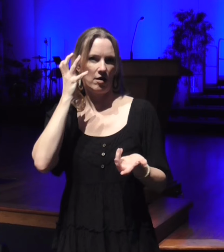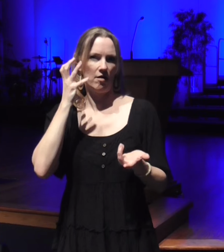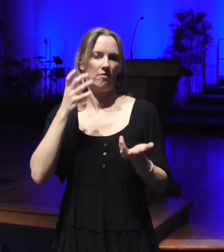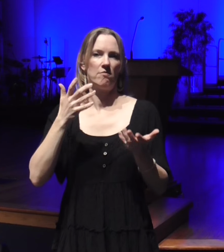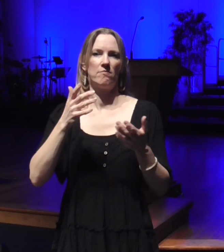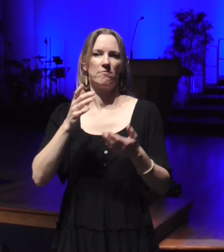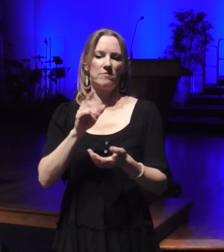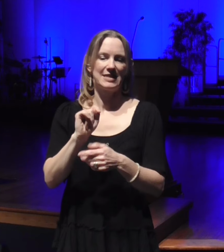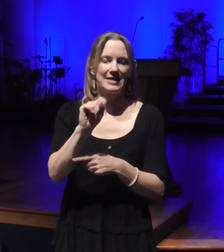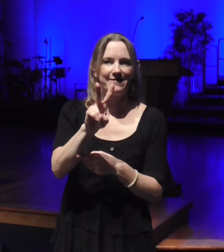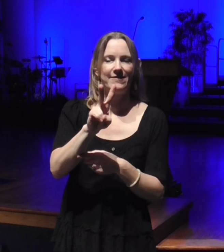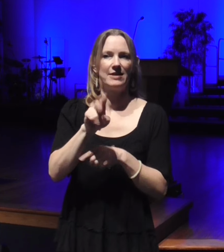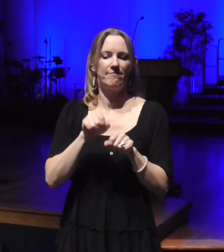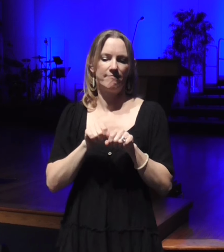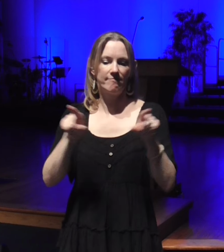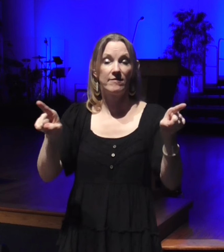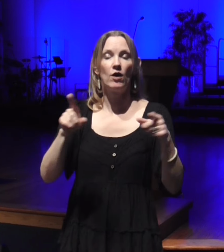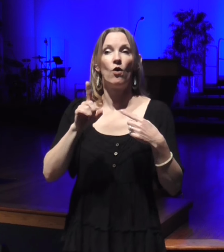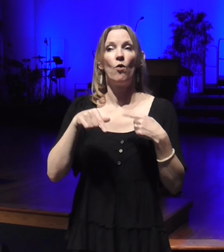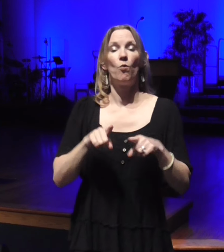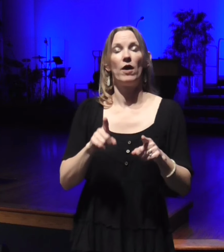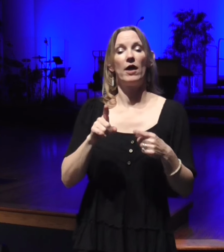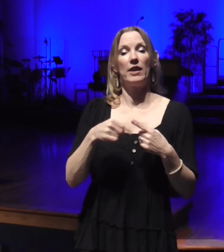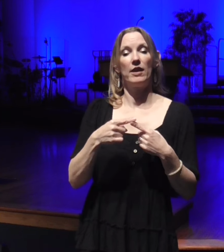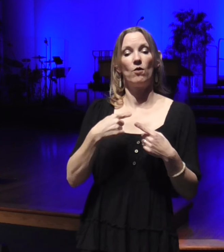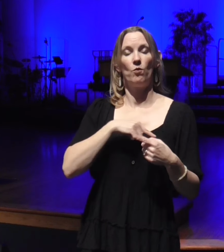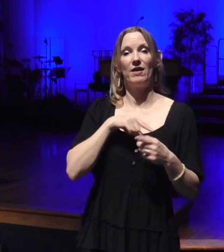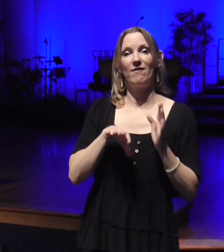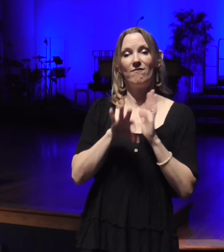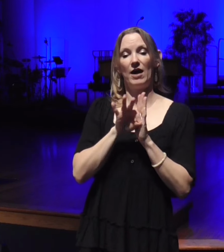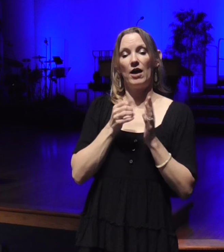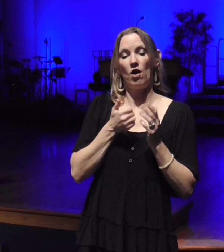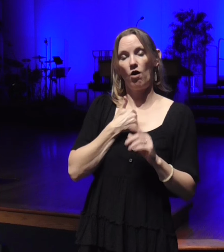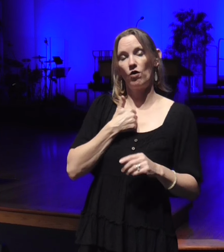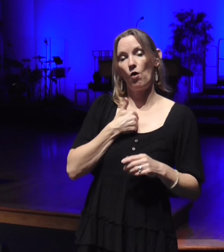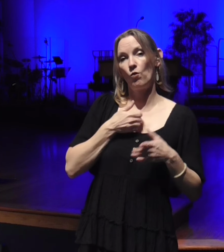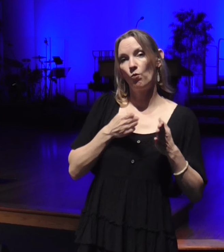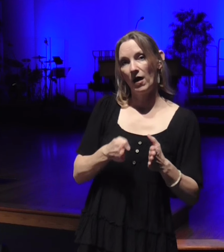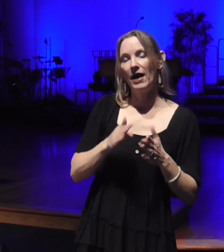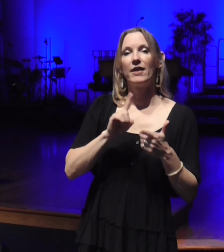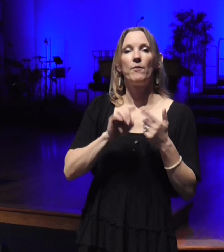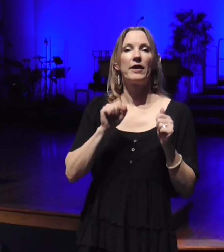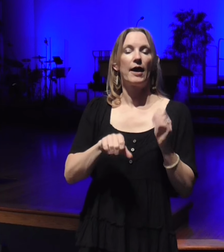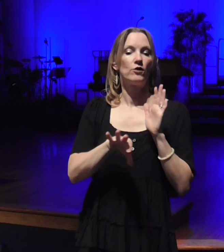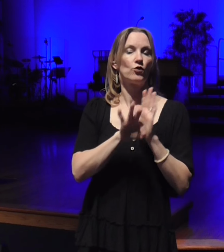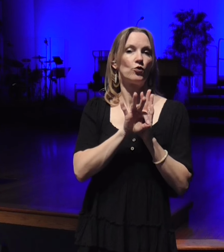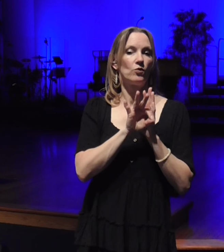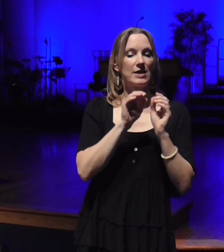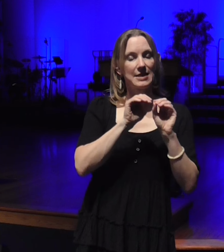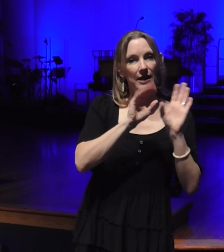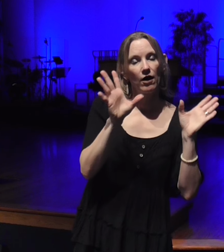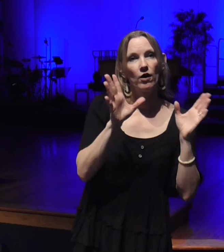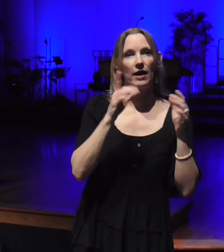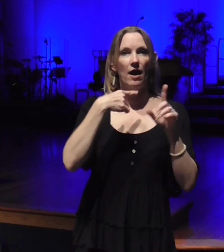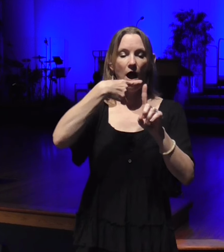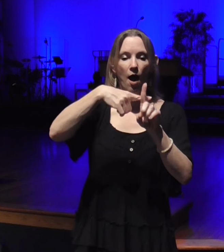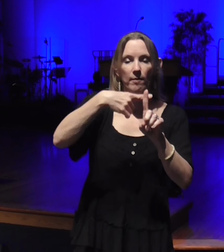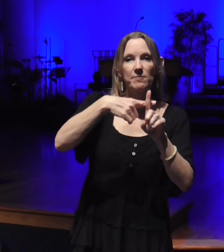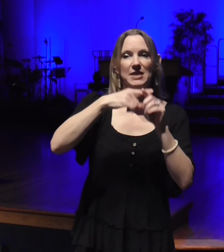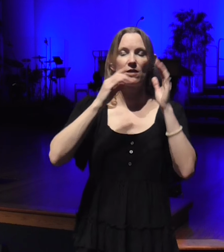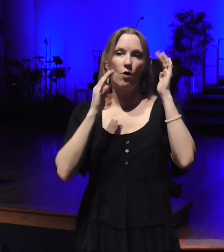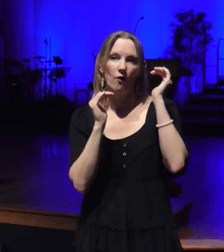find our own disposition, it's then that we can choose clarity and optimism and hopefulness. Not